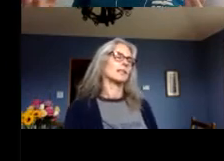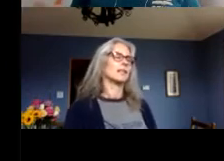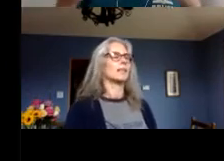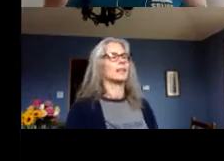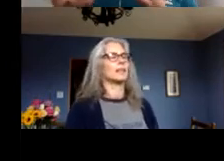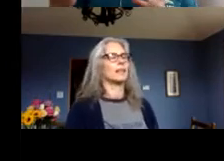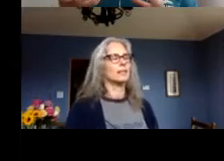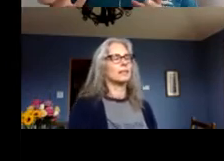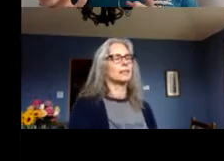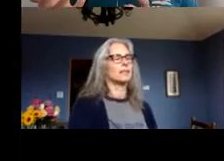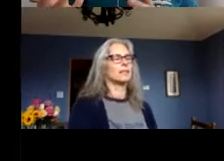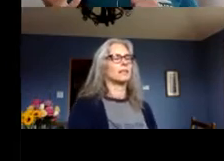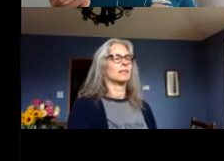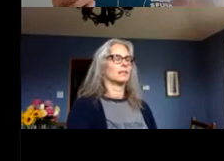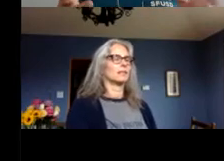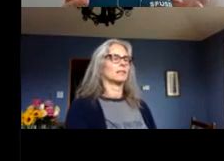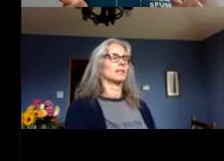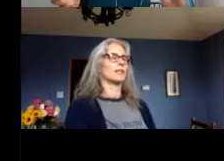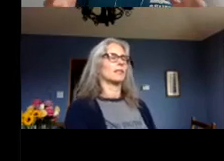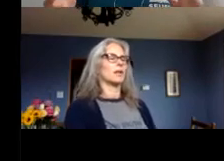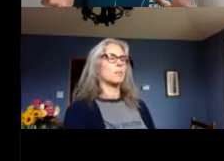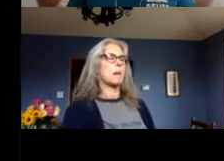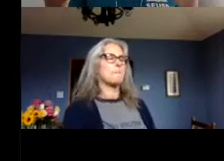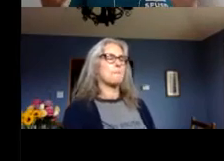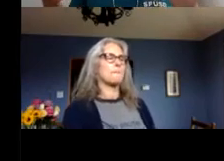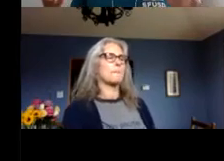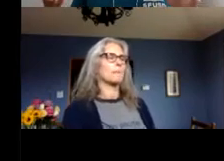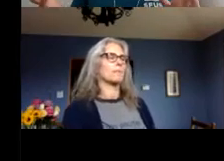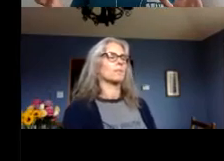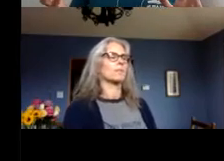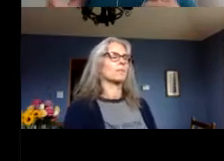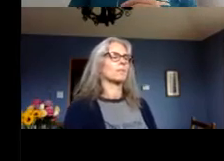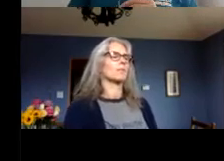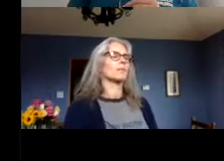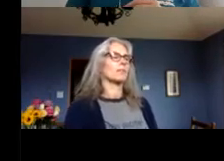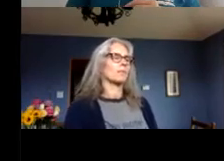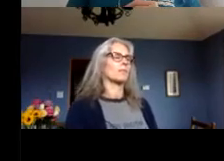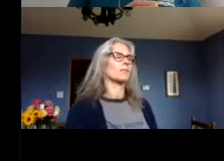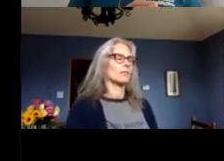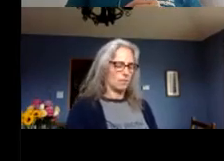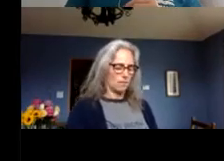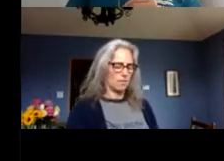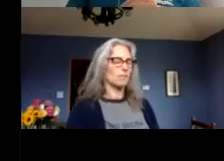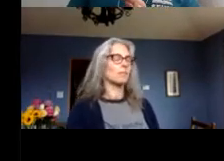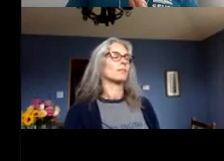things you want to do, get students in there, whatever, you're like, I want to put stuff in it, right? That's the whole point of having a classroom.